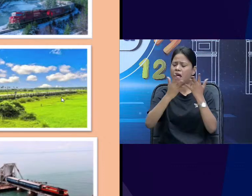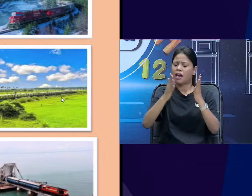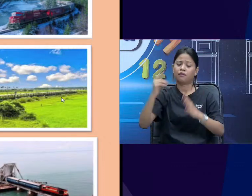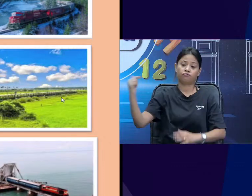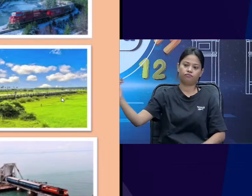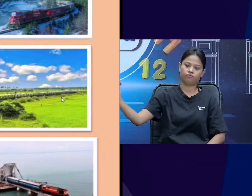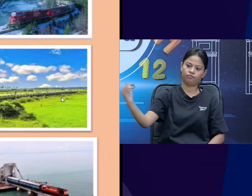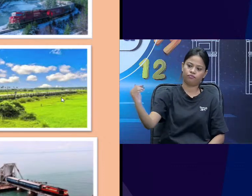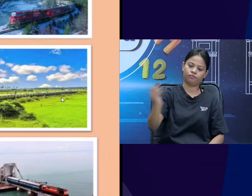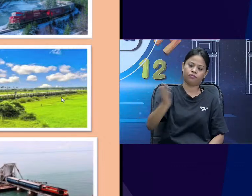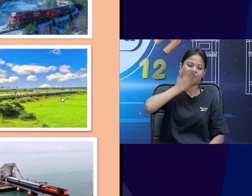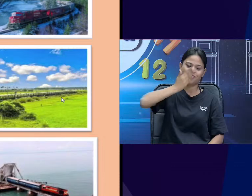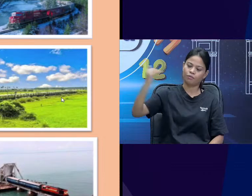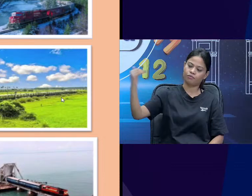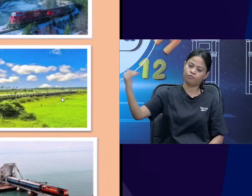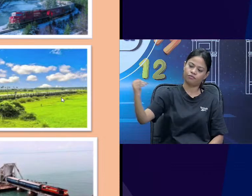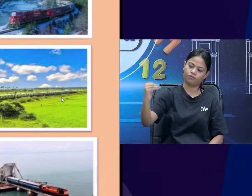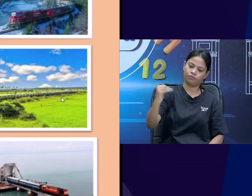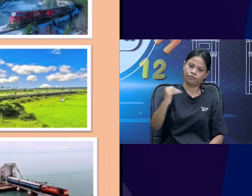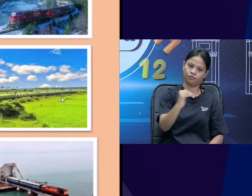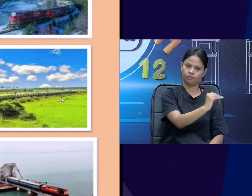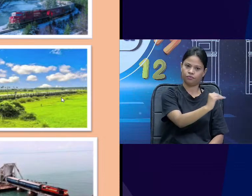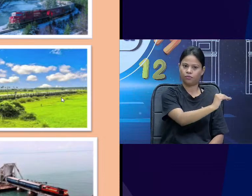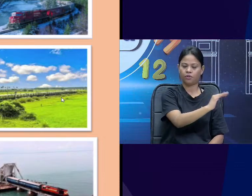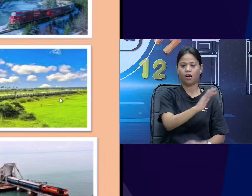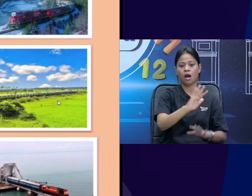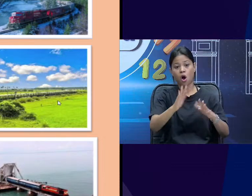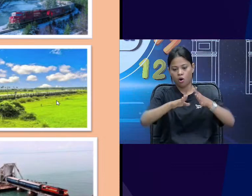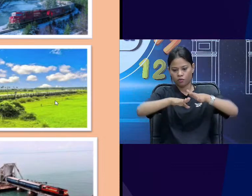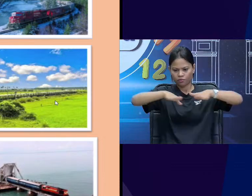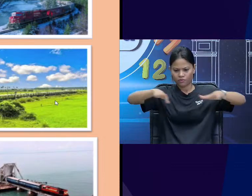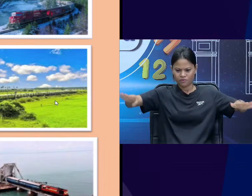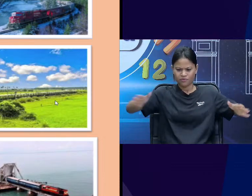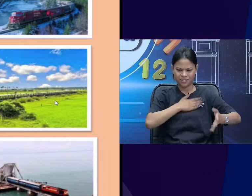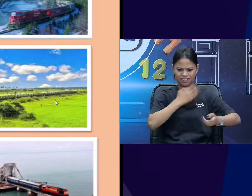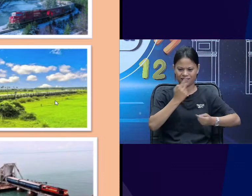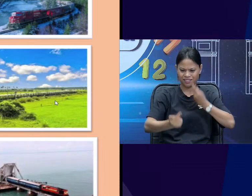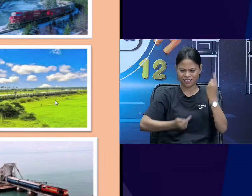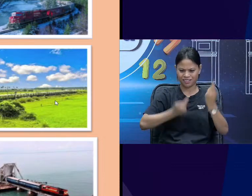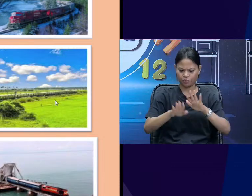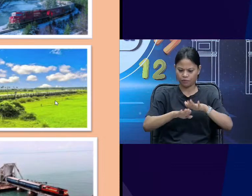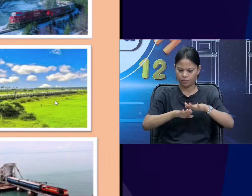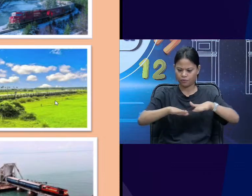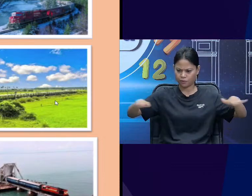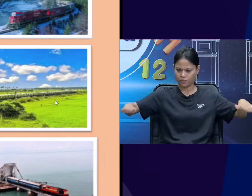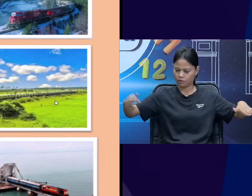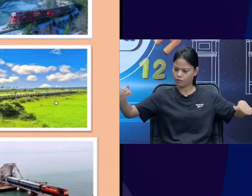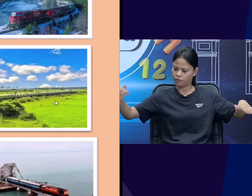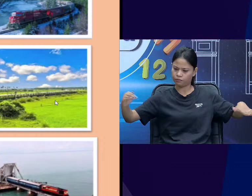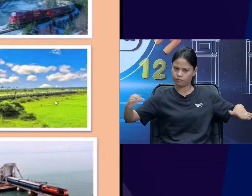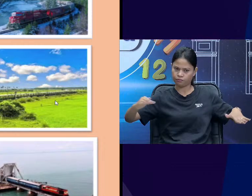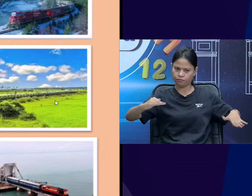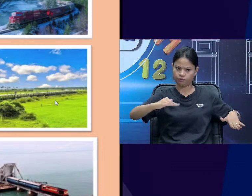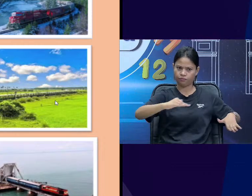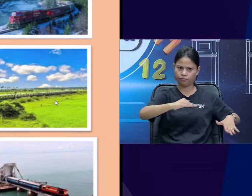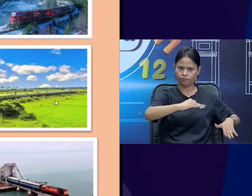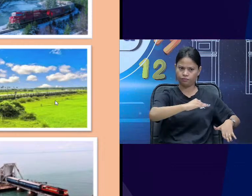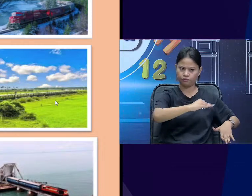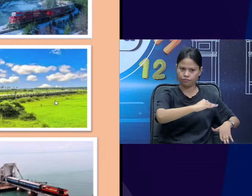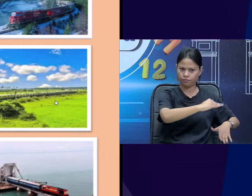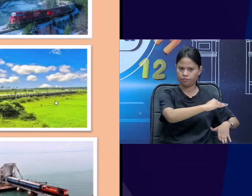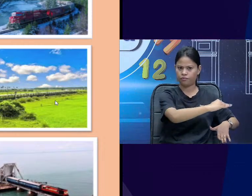the land. Just plain land or fields. Okay, that is the second picture. You can see there are both the sides. There